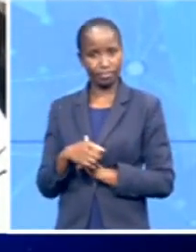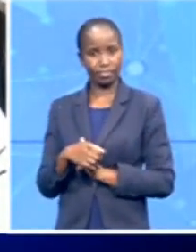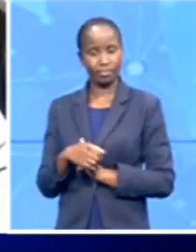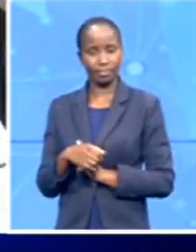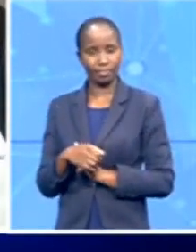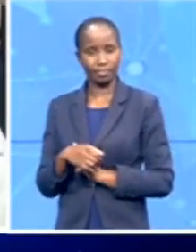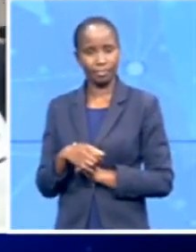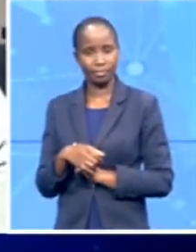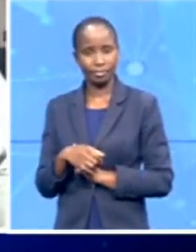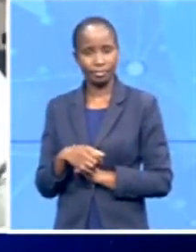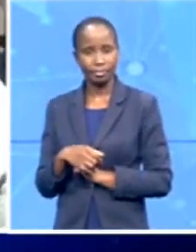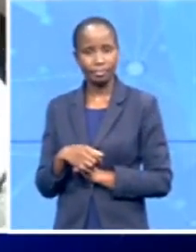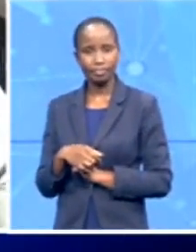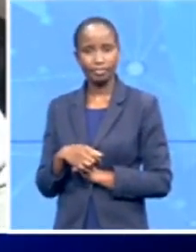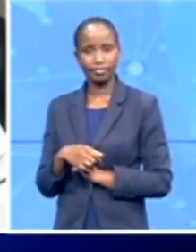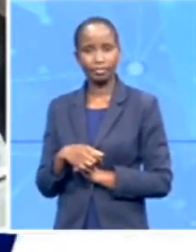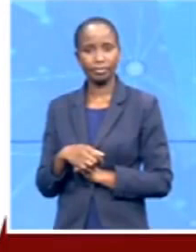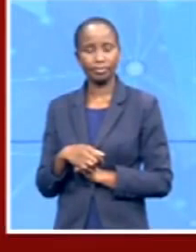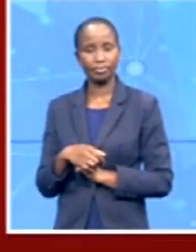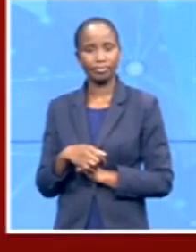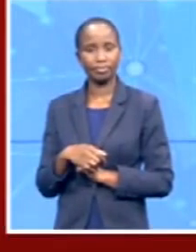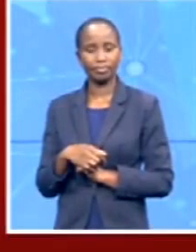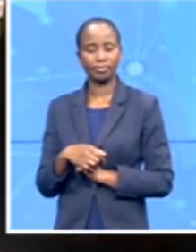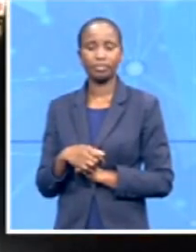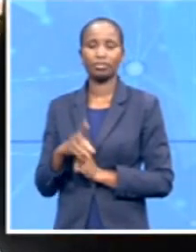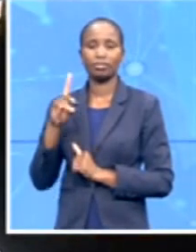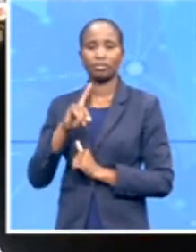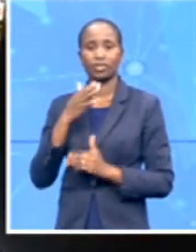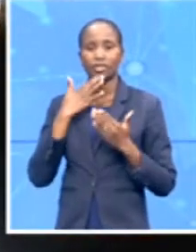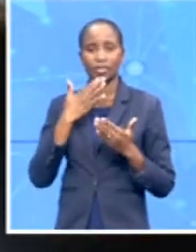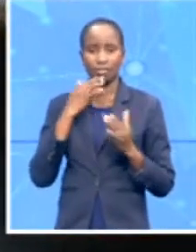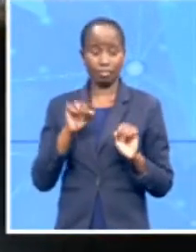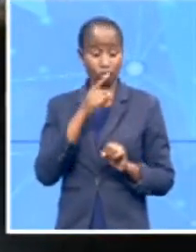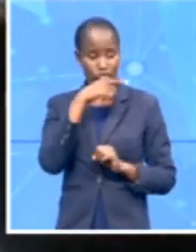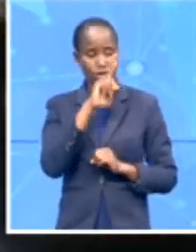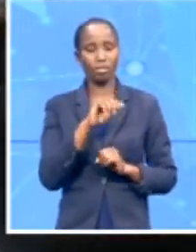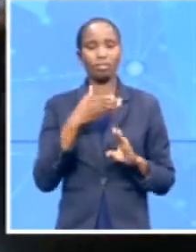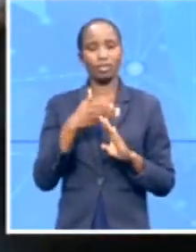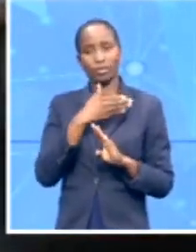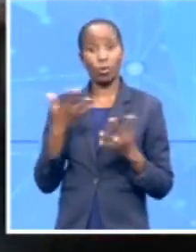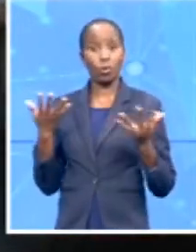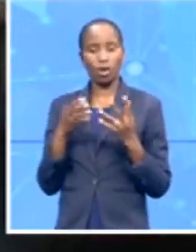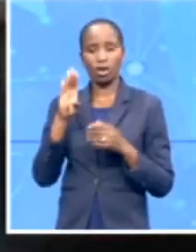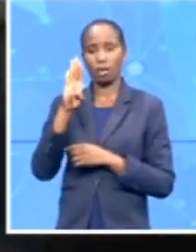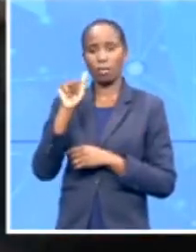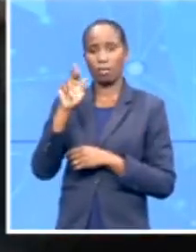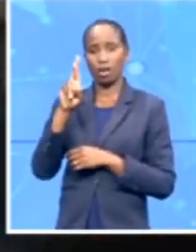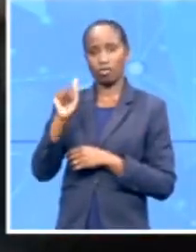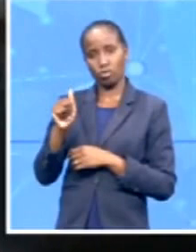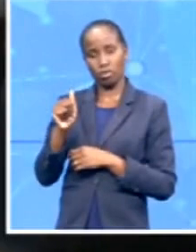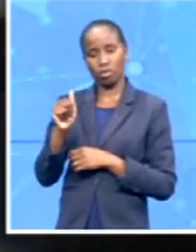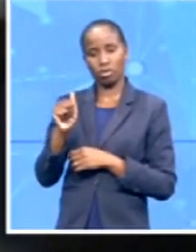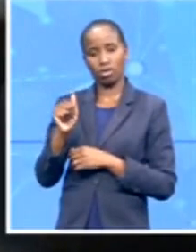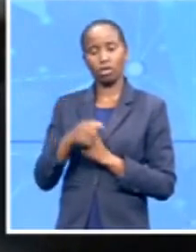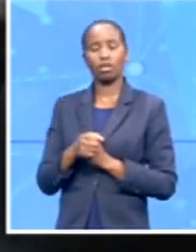Thank you so much, Desiree. You know, you're quite right. Earlier, we were at the Bara Taxi rank, and, we hitched a short ride in